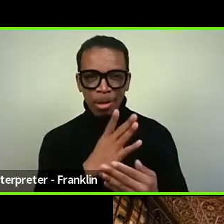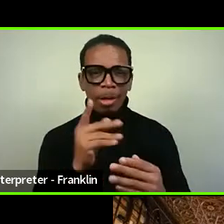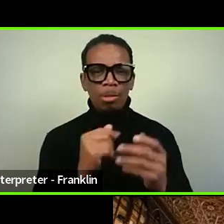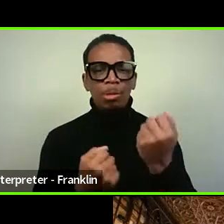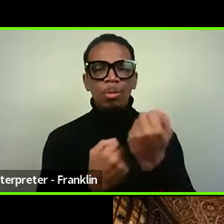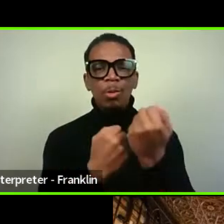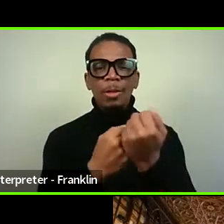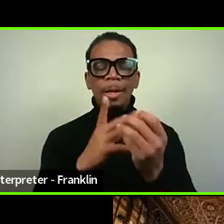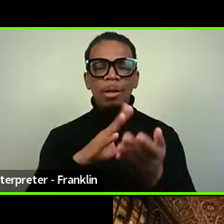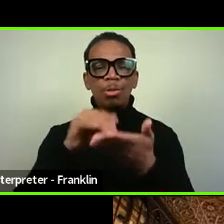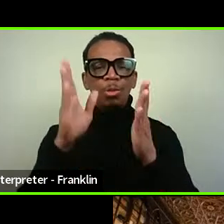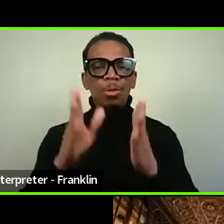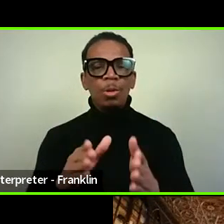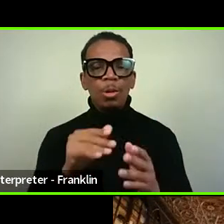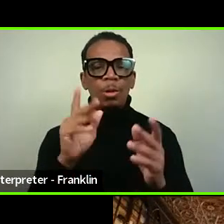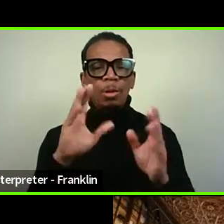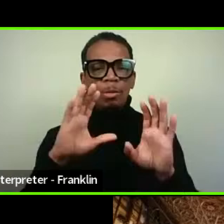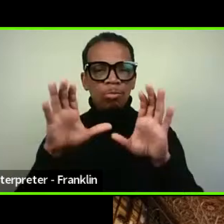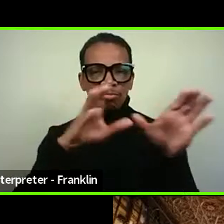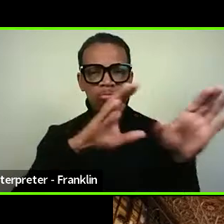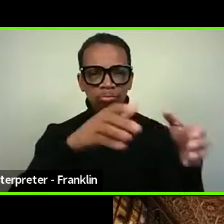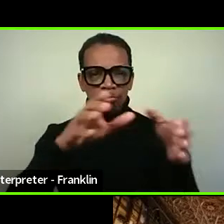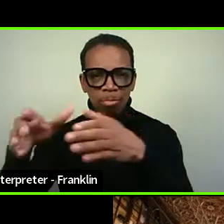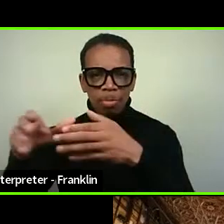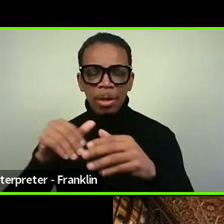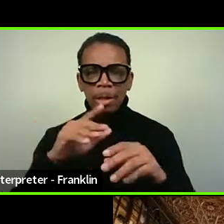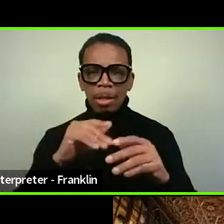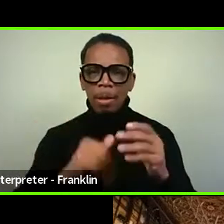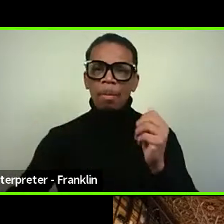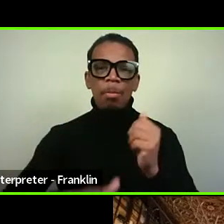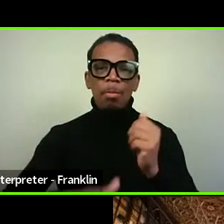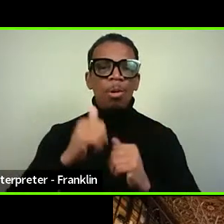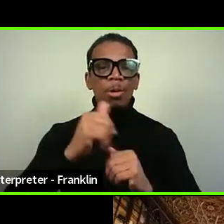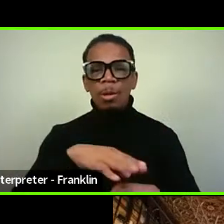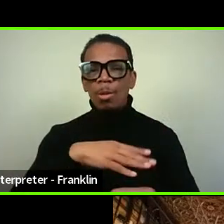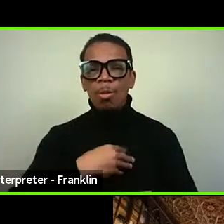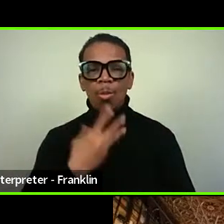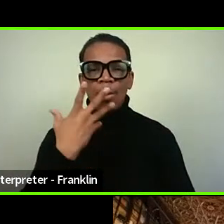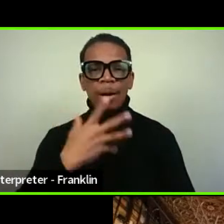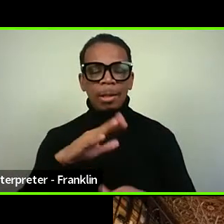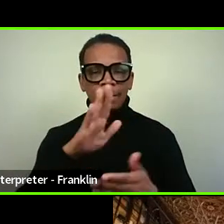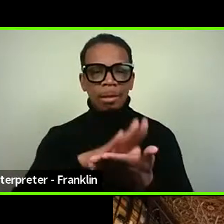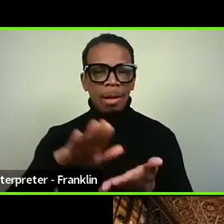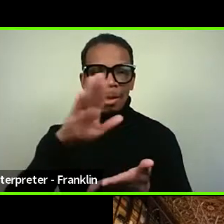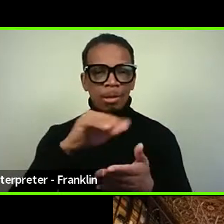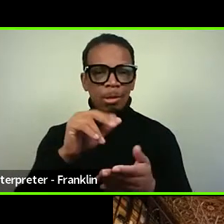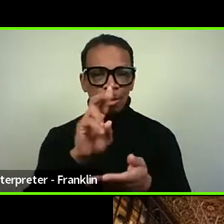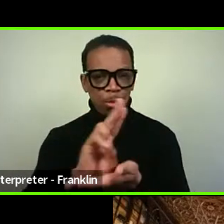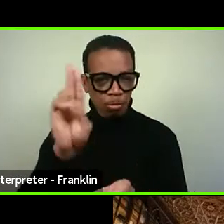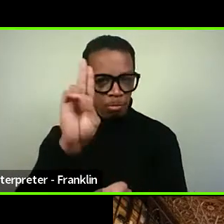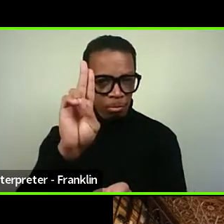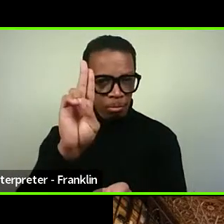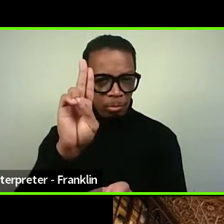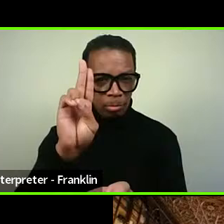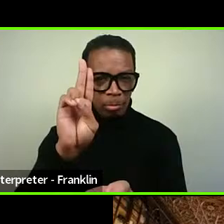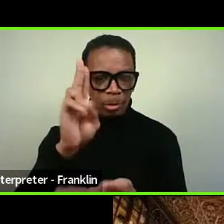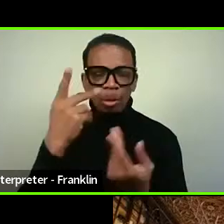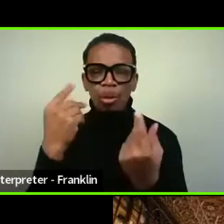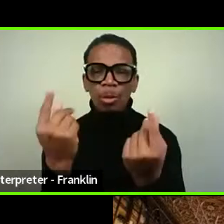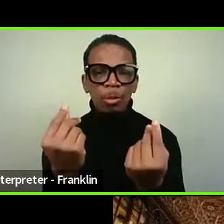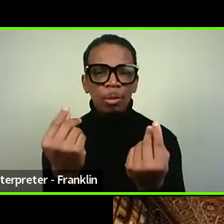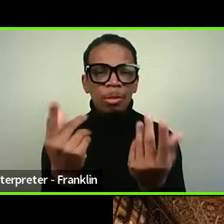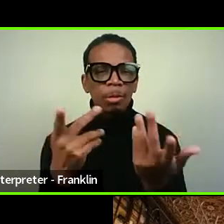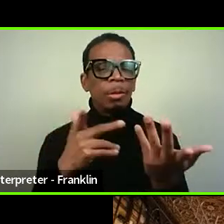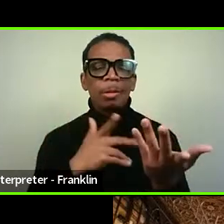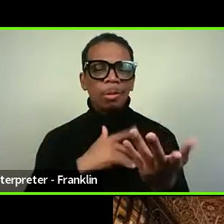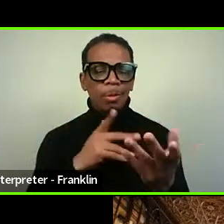supporting our student populations, particularly in predominantly white universities and colleges, and where we're going with